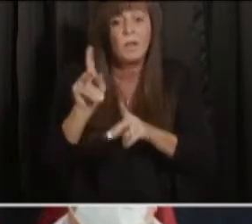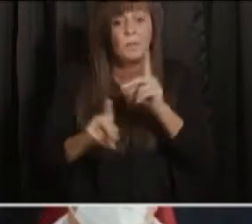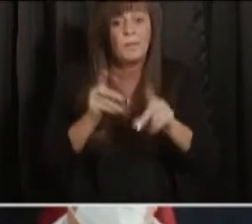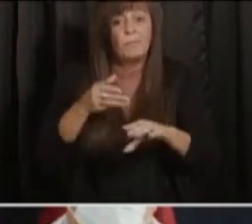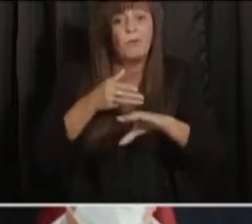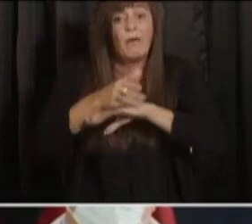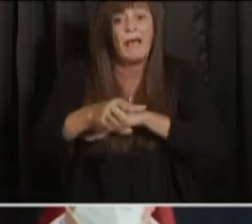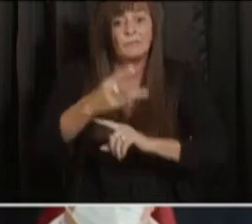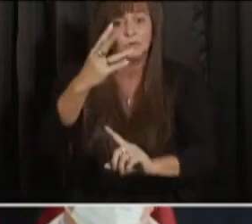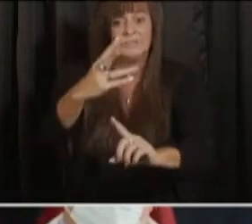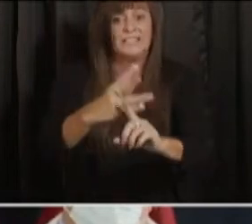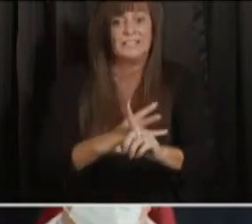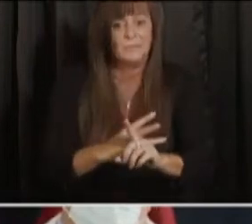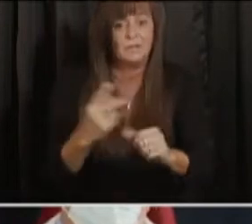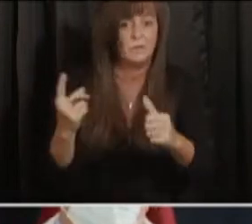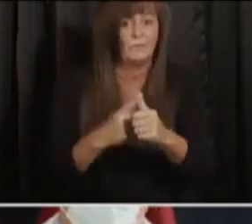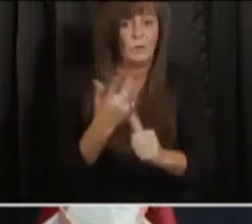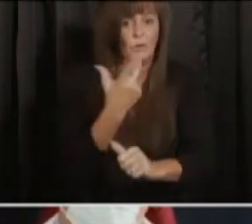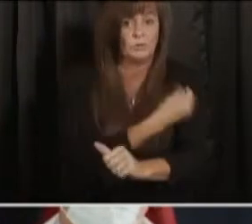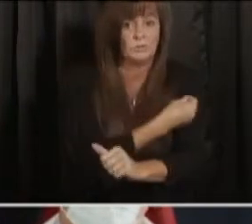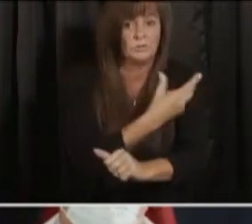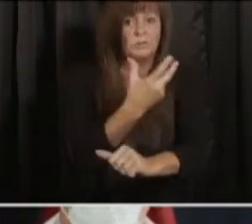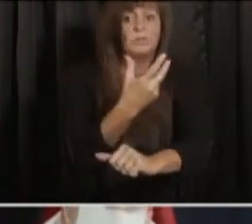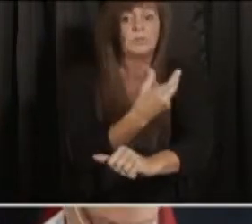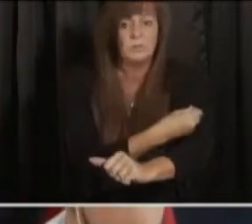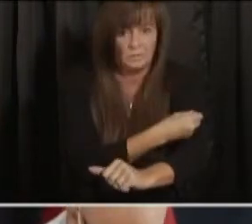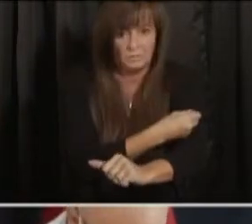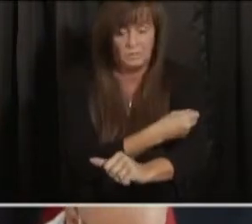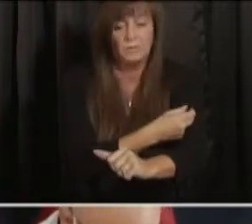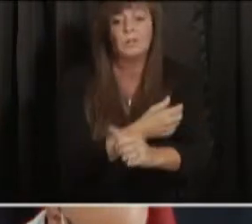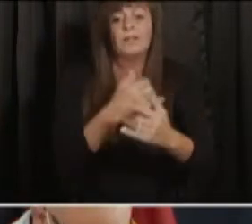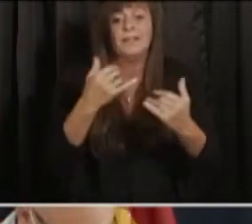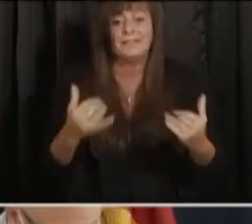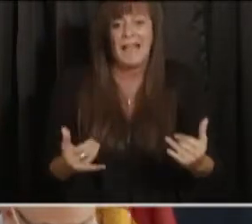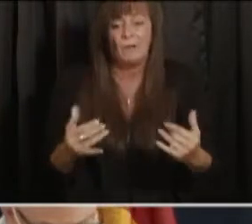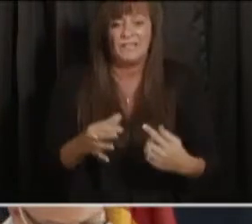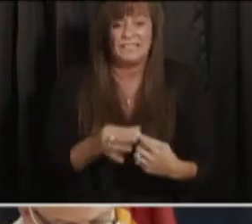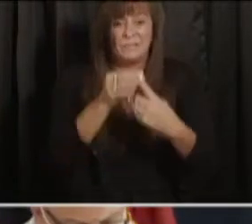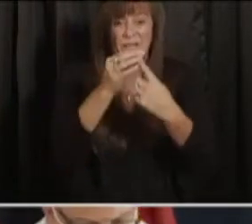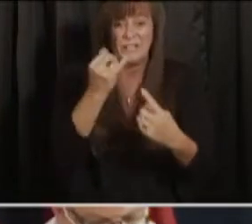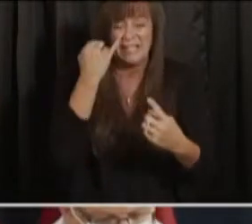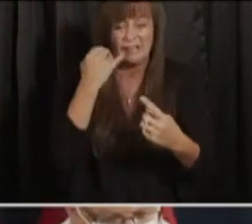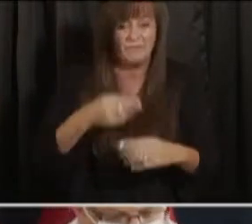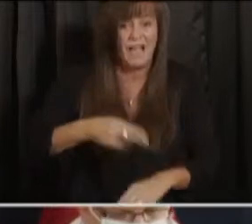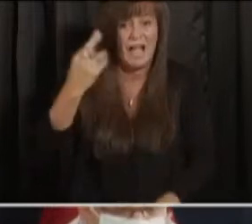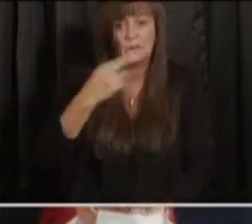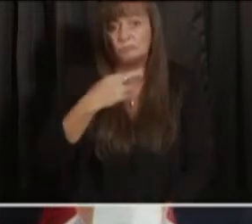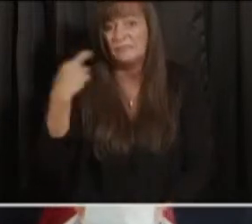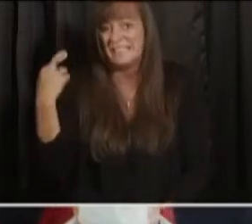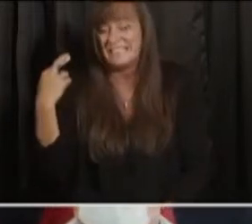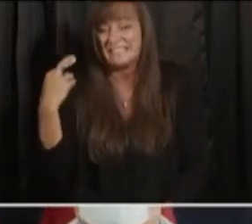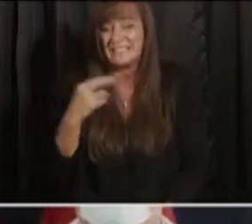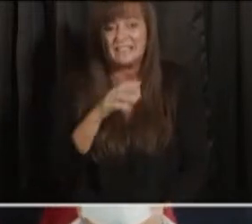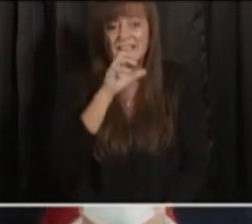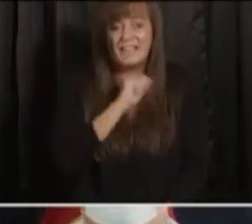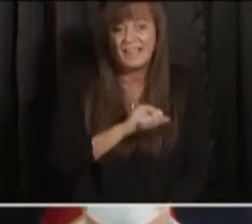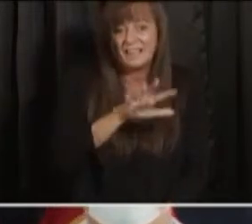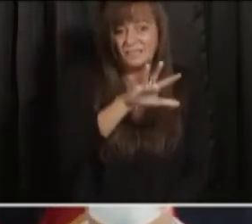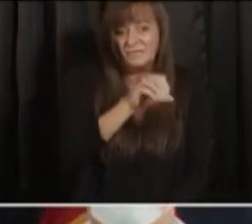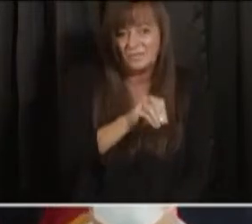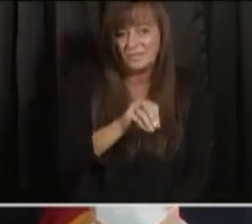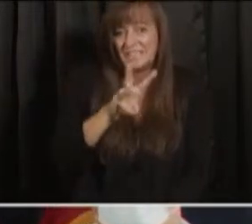months, especially for people for whom the virus can be particularly fatal, even if they're vaccinated, 50s, 60s, 70s,